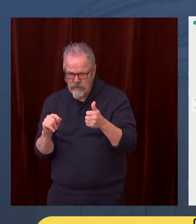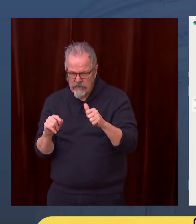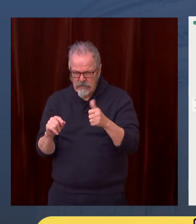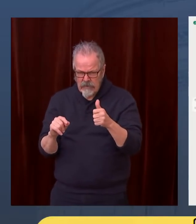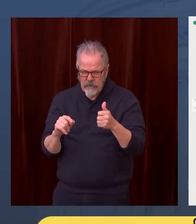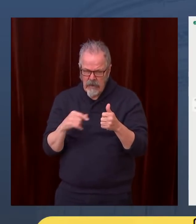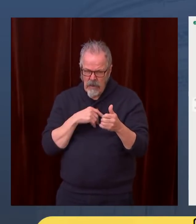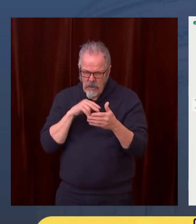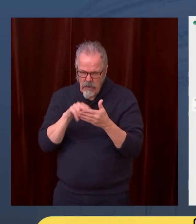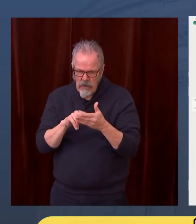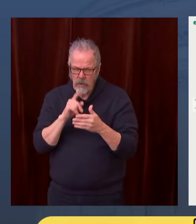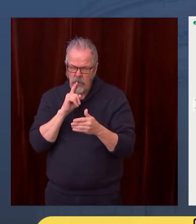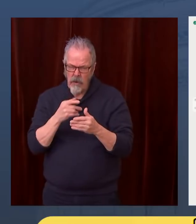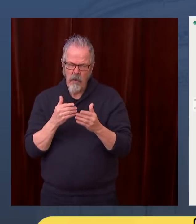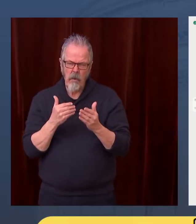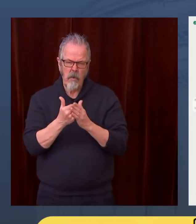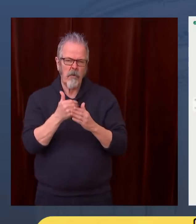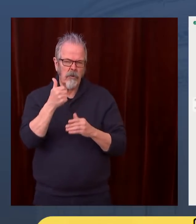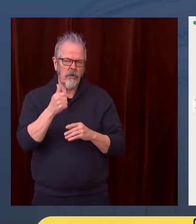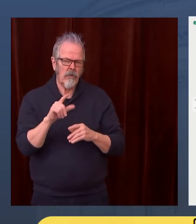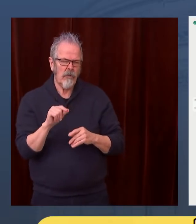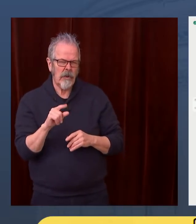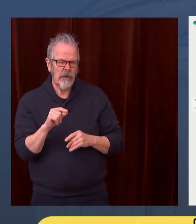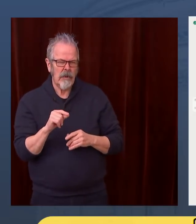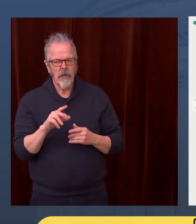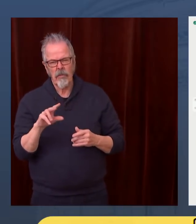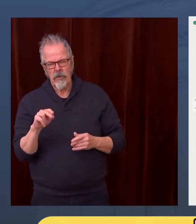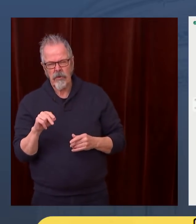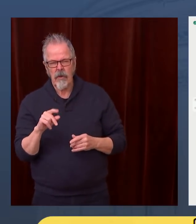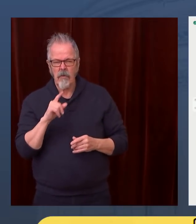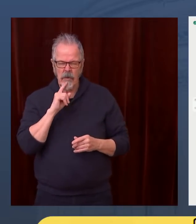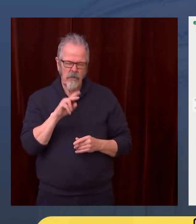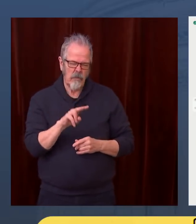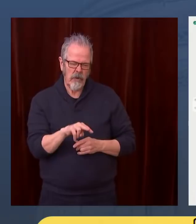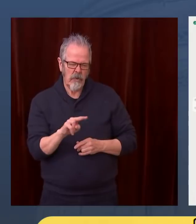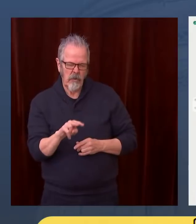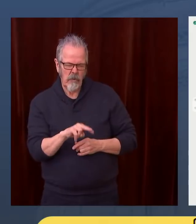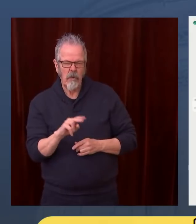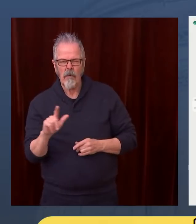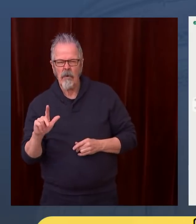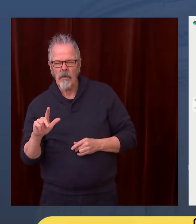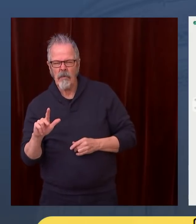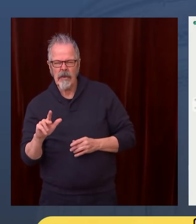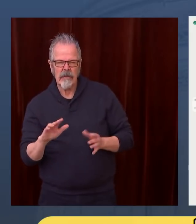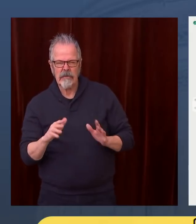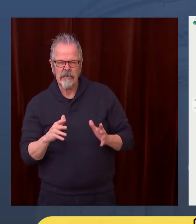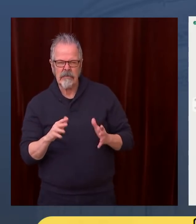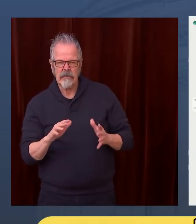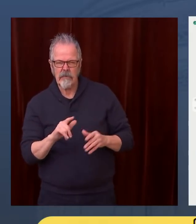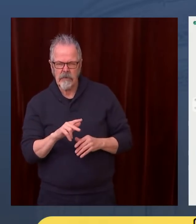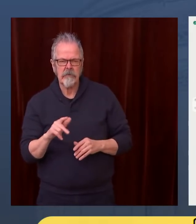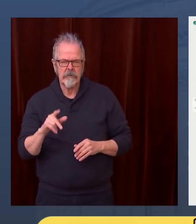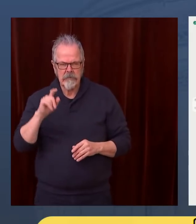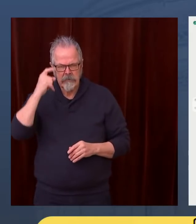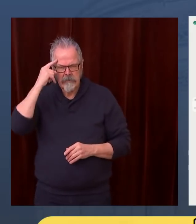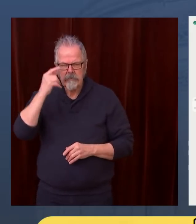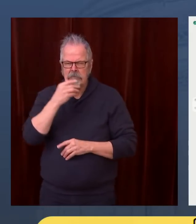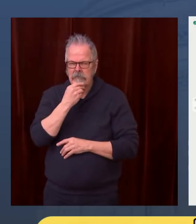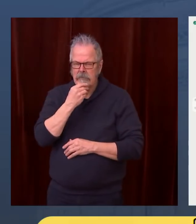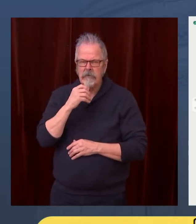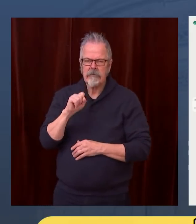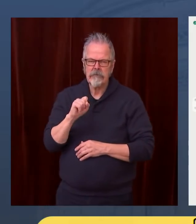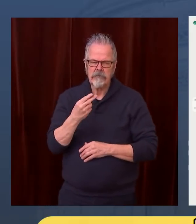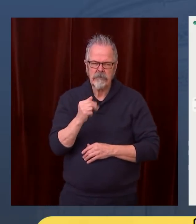to 20. It actually may be between 20 and 30, about 22, 23, something of that nature. And I just wanted to add, Governor, just two